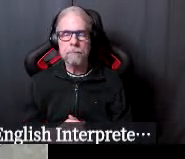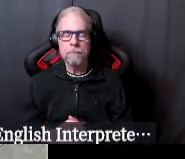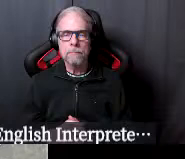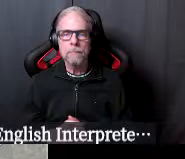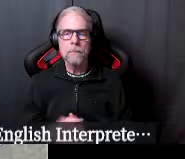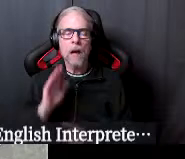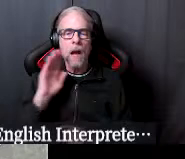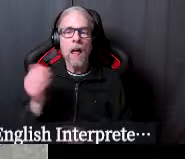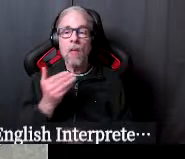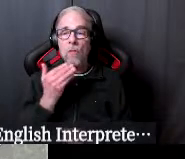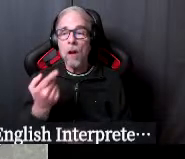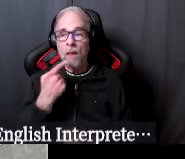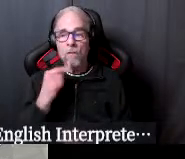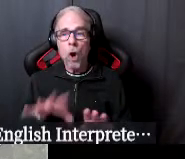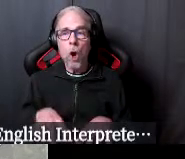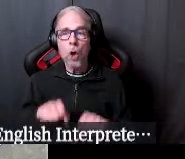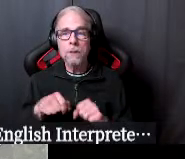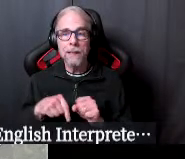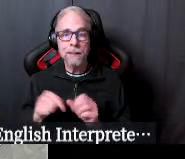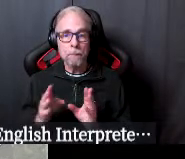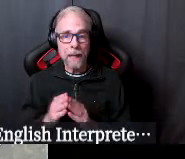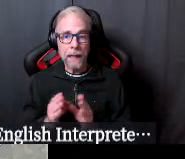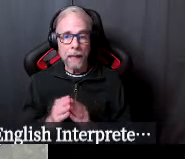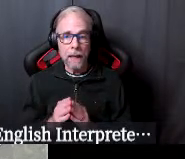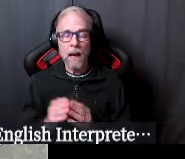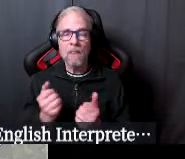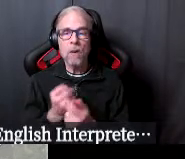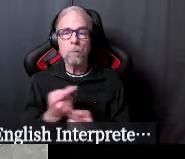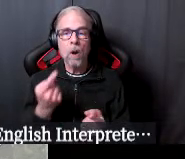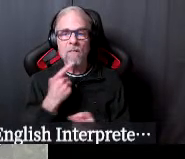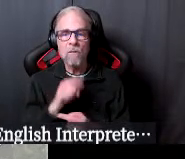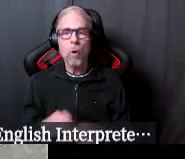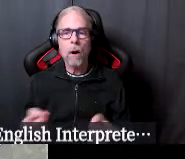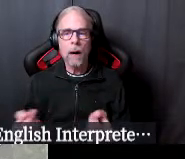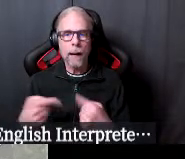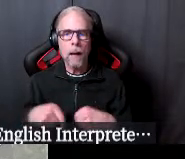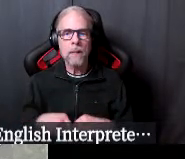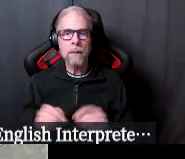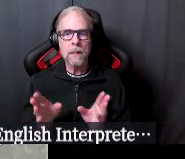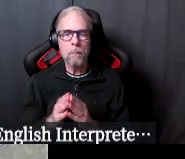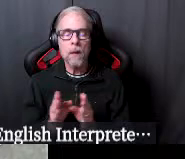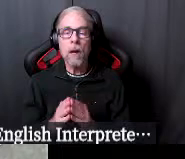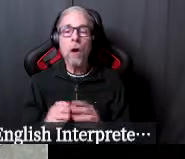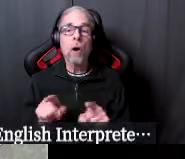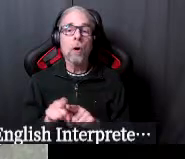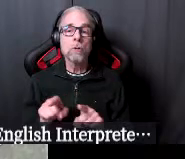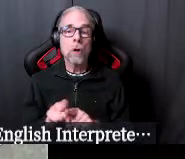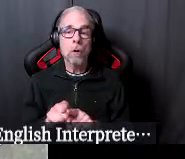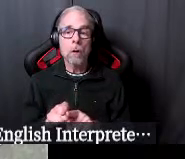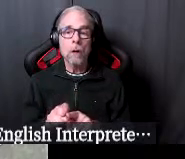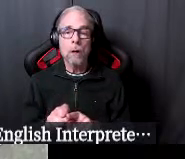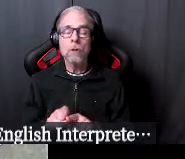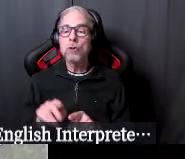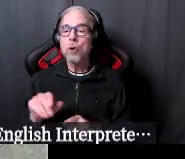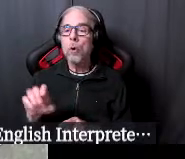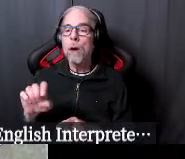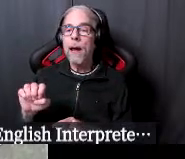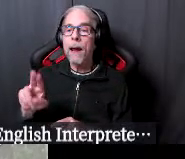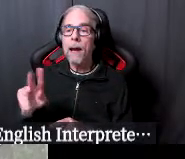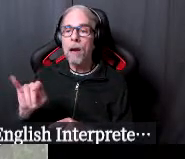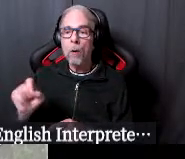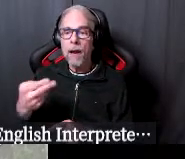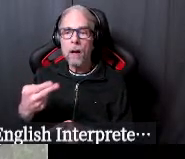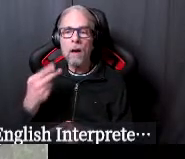Hi, thank you for hosting this meeting and everyone for attending, and also to Eric for that wonderful